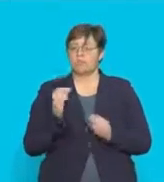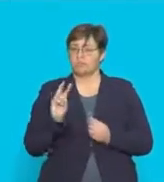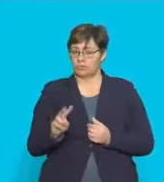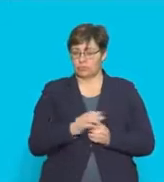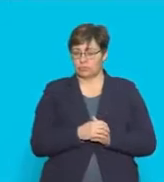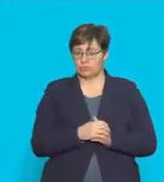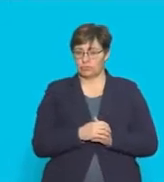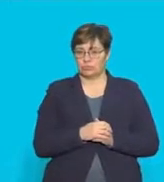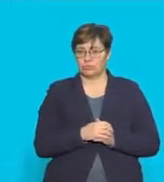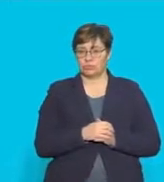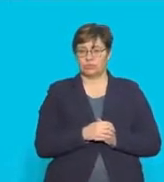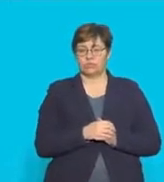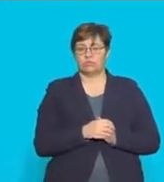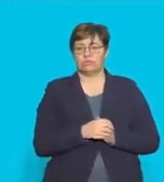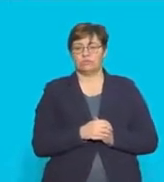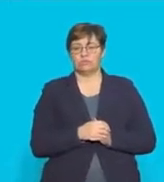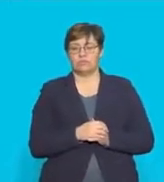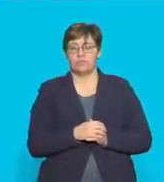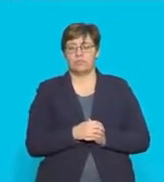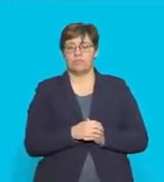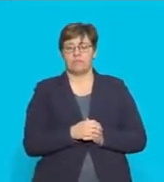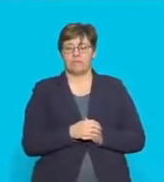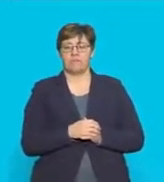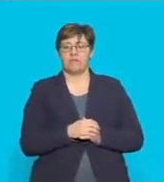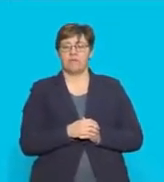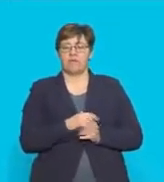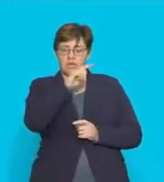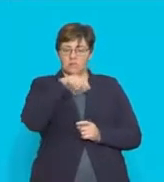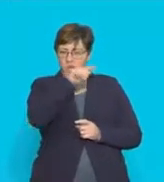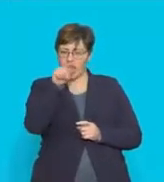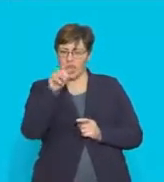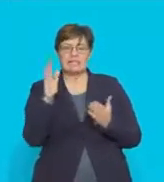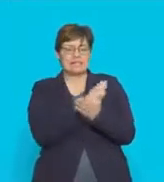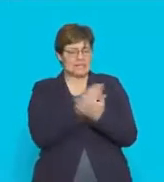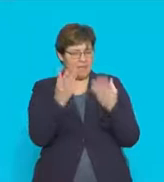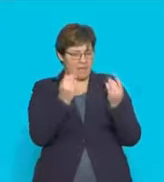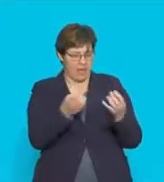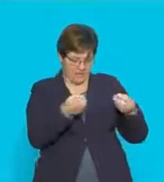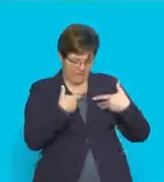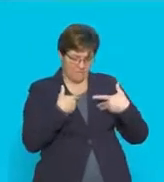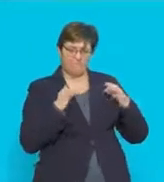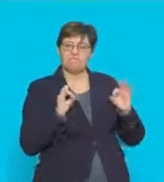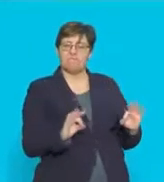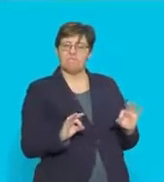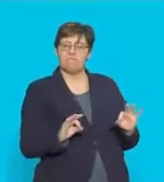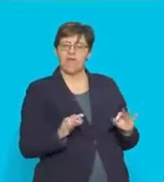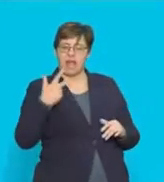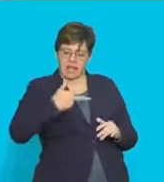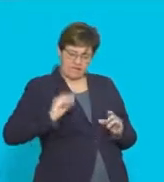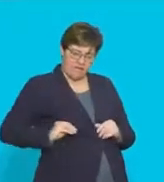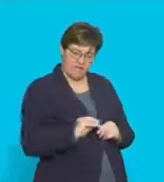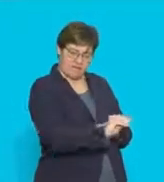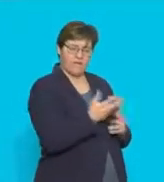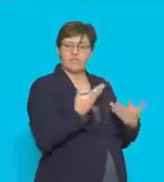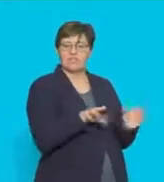it means, if I play around with these square roots, some numbers give me numbers that I've already classified